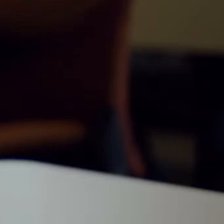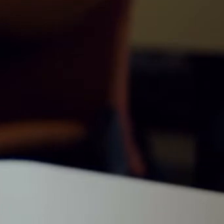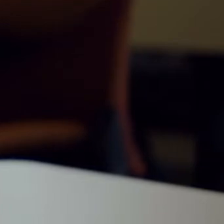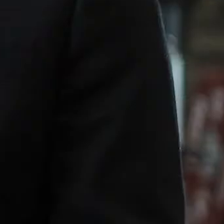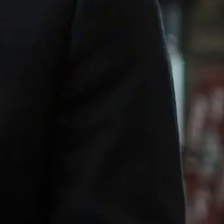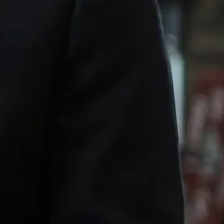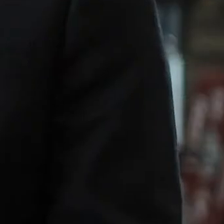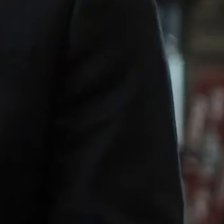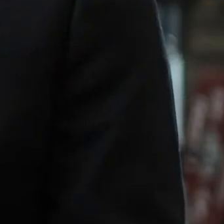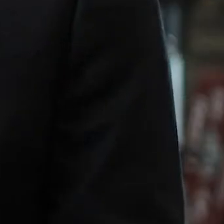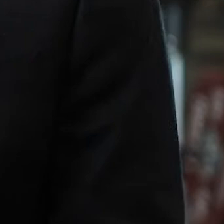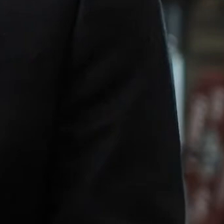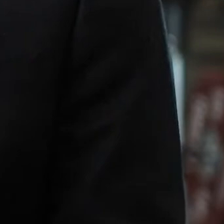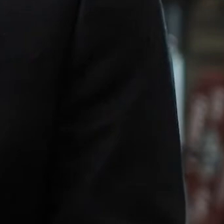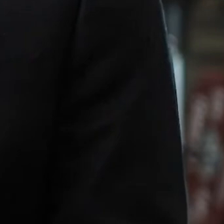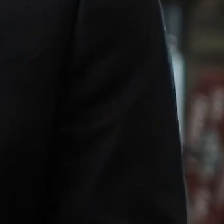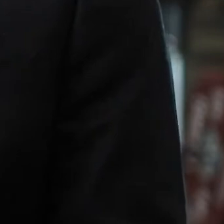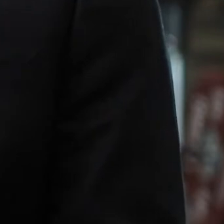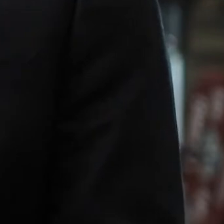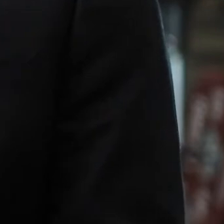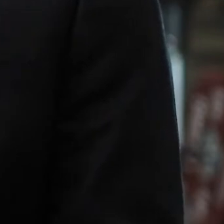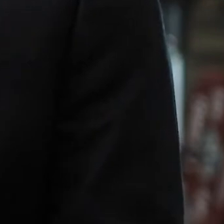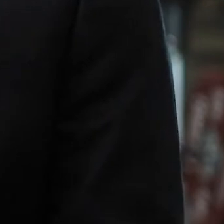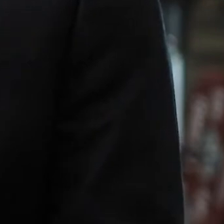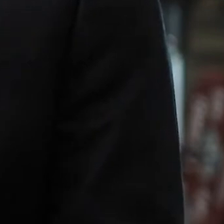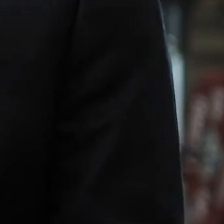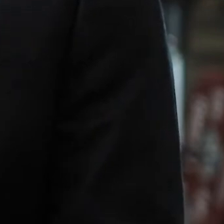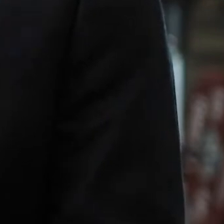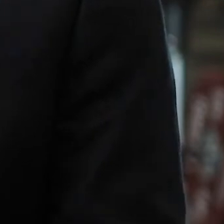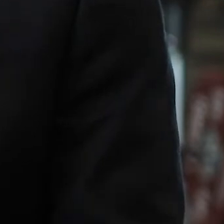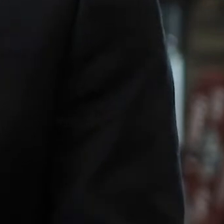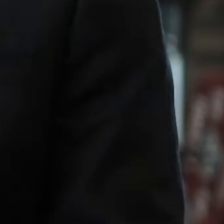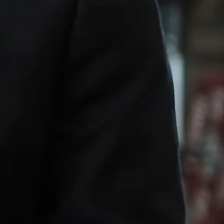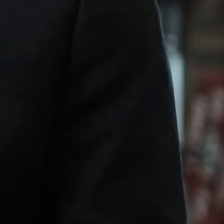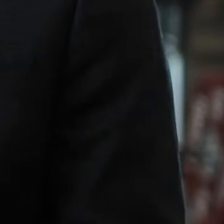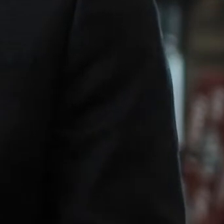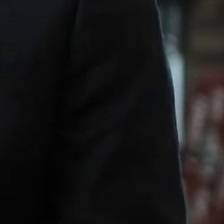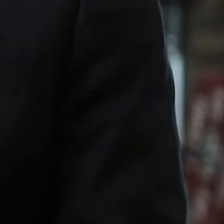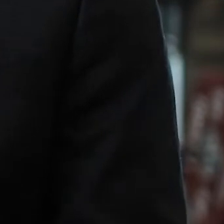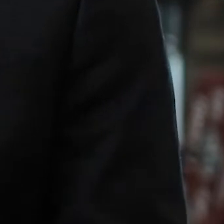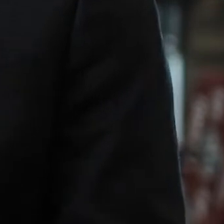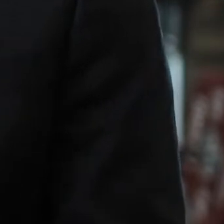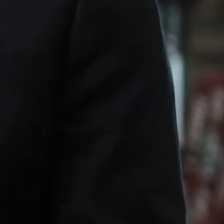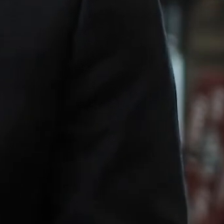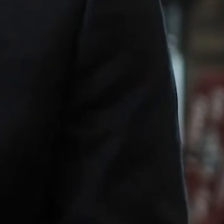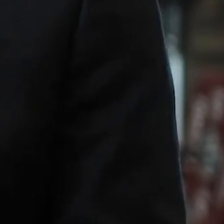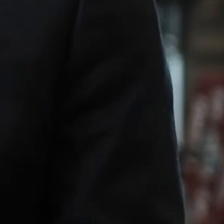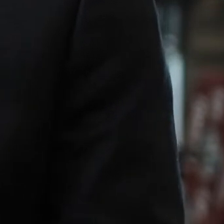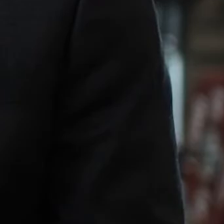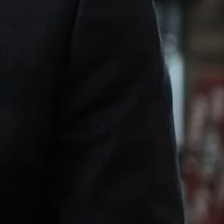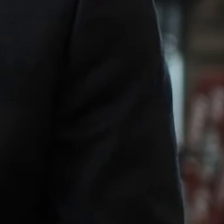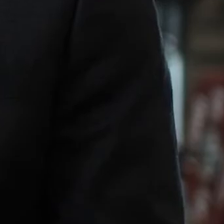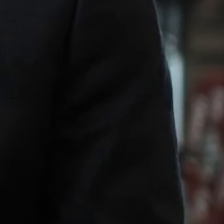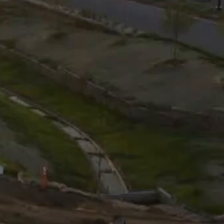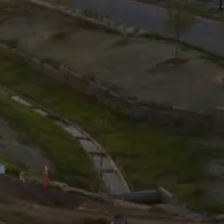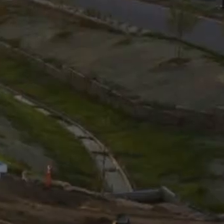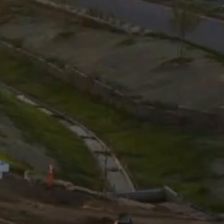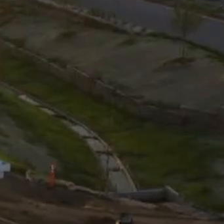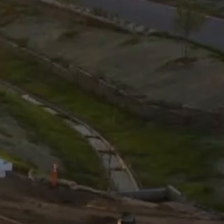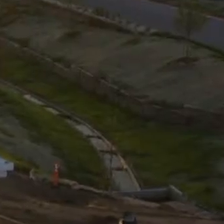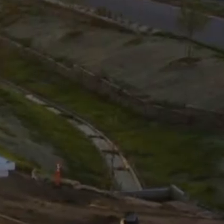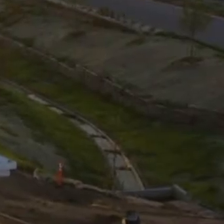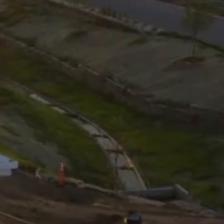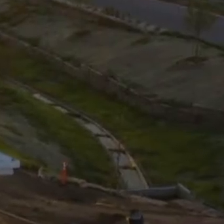as research. Centura and Penrose St. Francis have been caring for the sick and nurturing the health of this community for over 130 years.